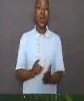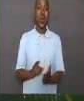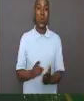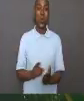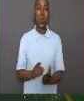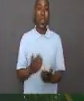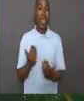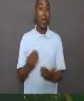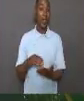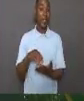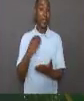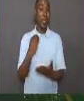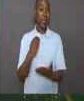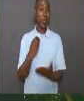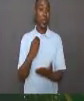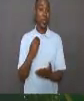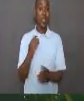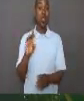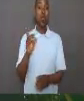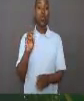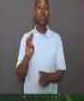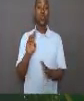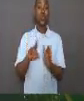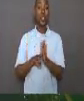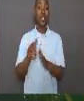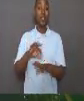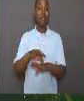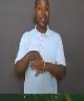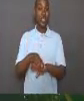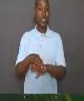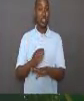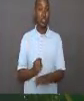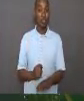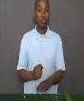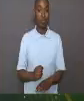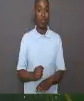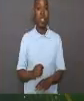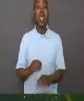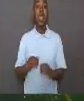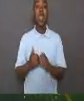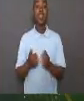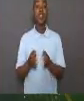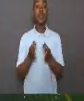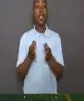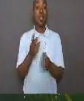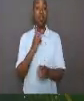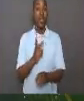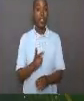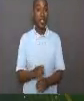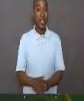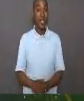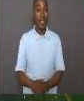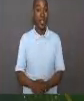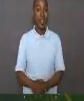we learned about tapeworm infections. We learned how they are contracted and what